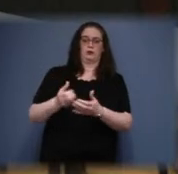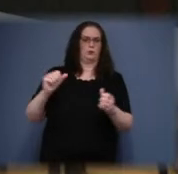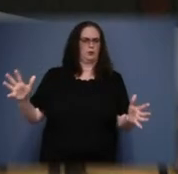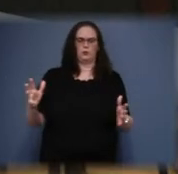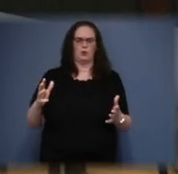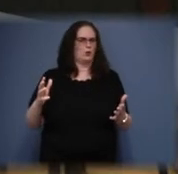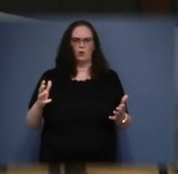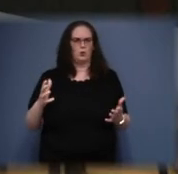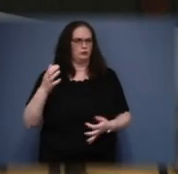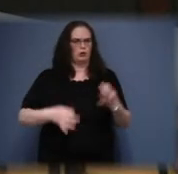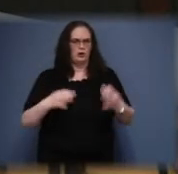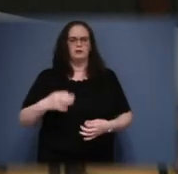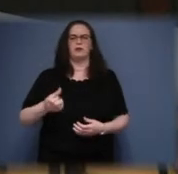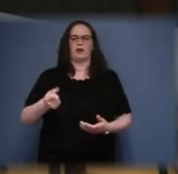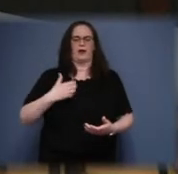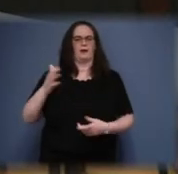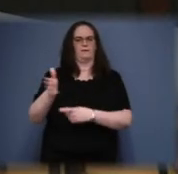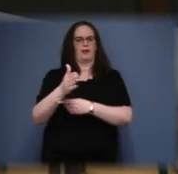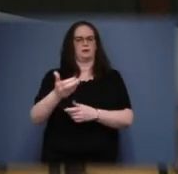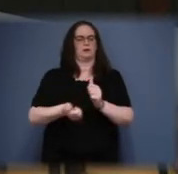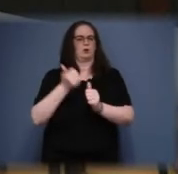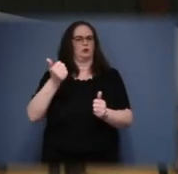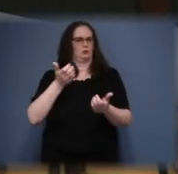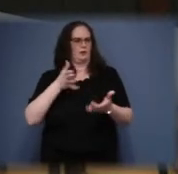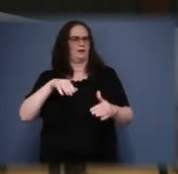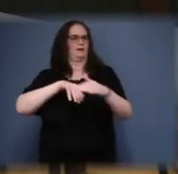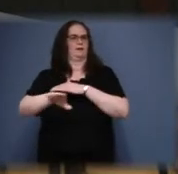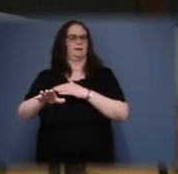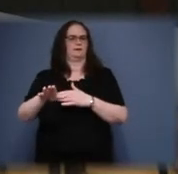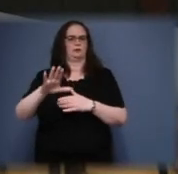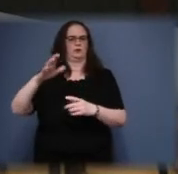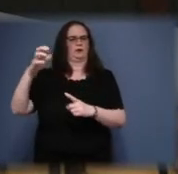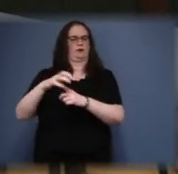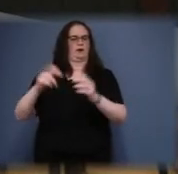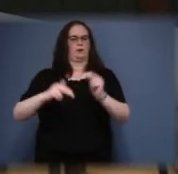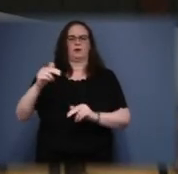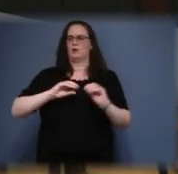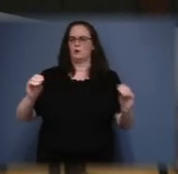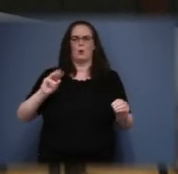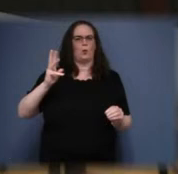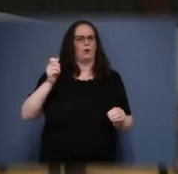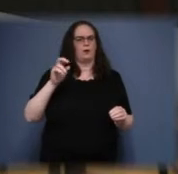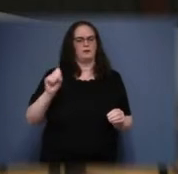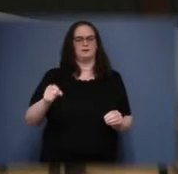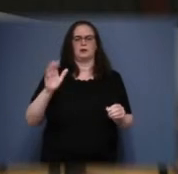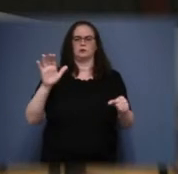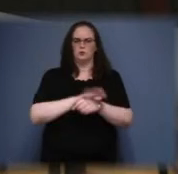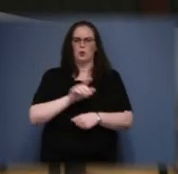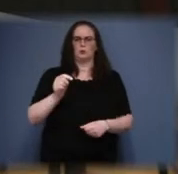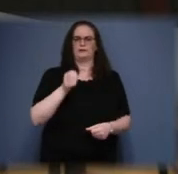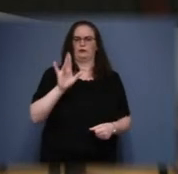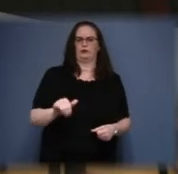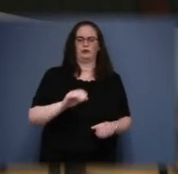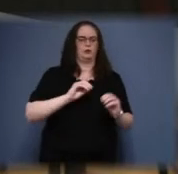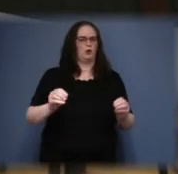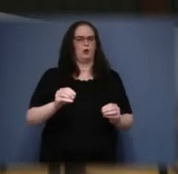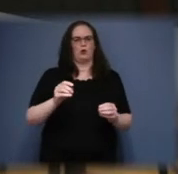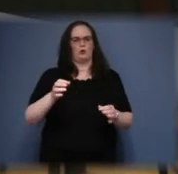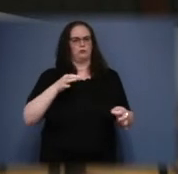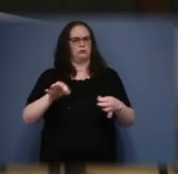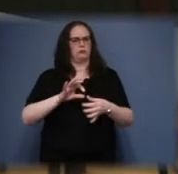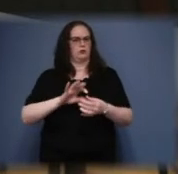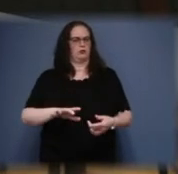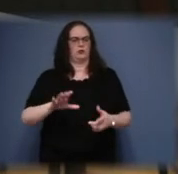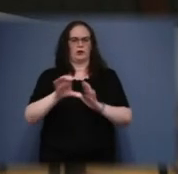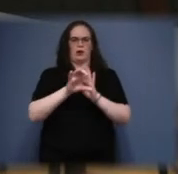carrying flags, and most were led into the Capitol. They had no weapons. This is total tyranny. No regard for the Constitution or the